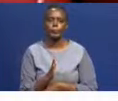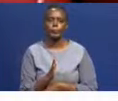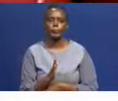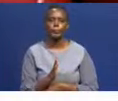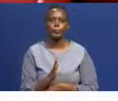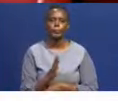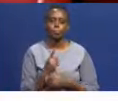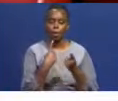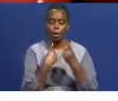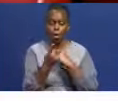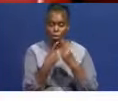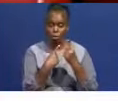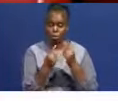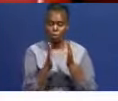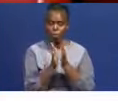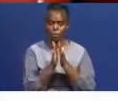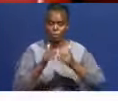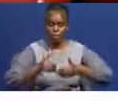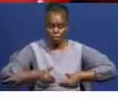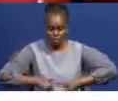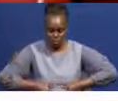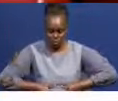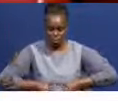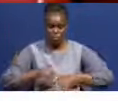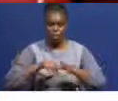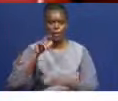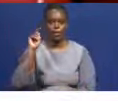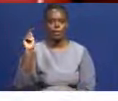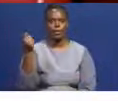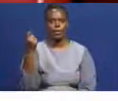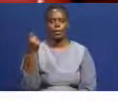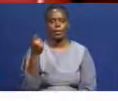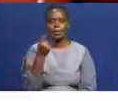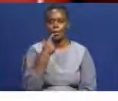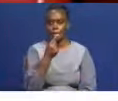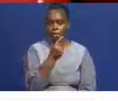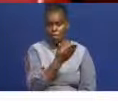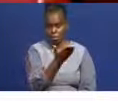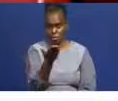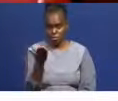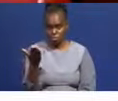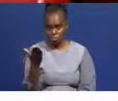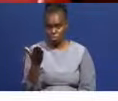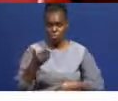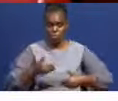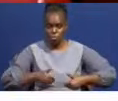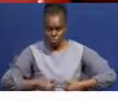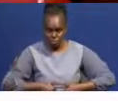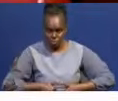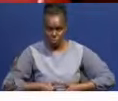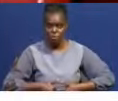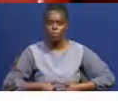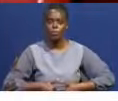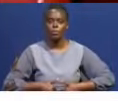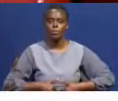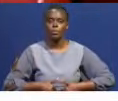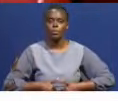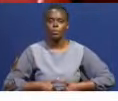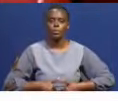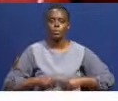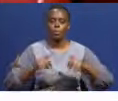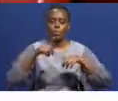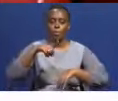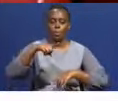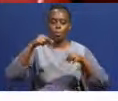I want to talk to the young people of Kenya, and I want to tell you to take voters'